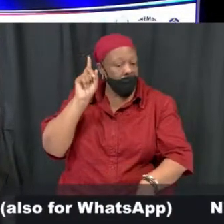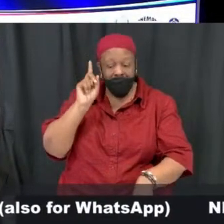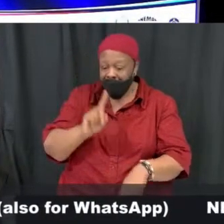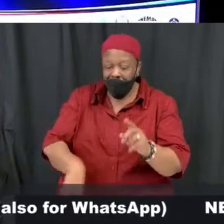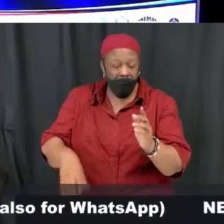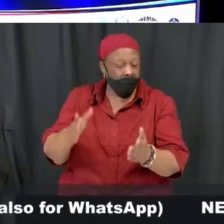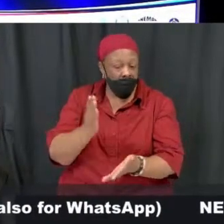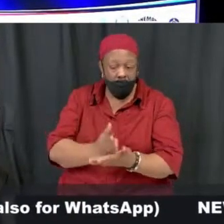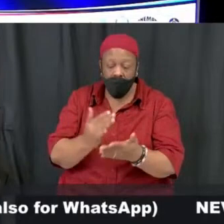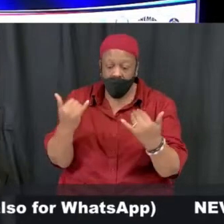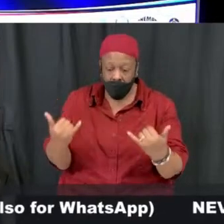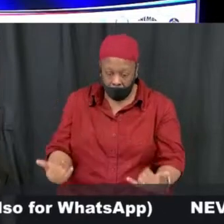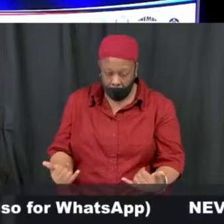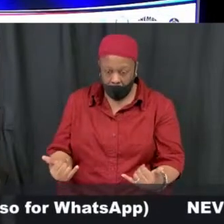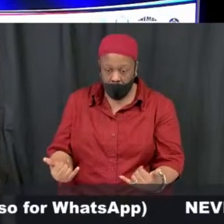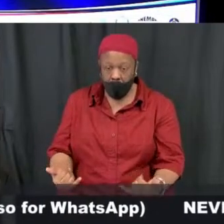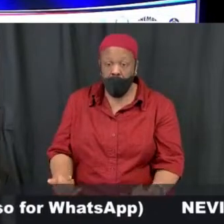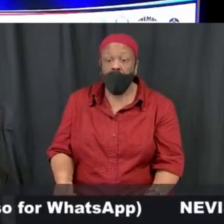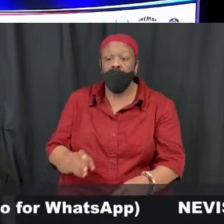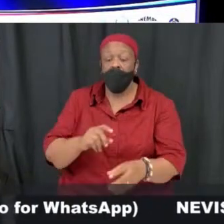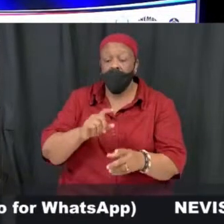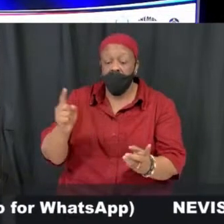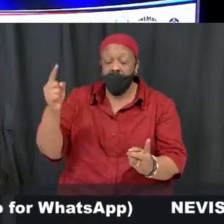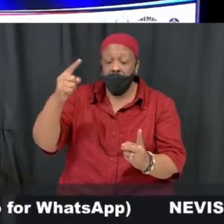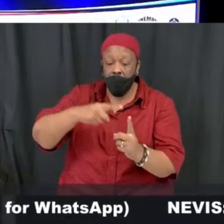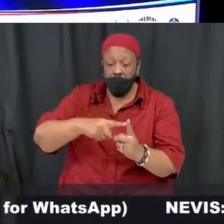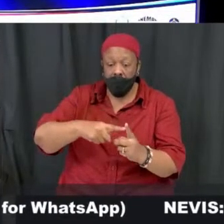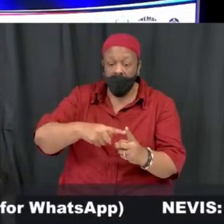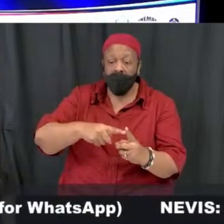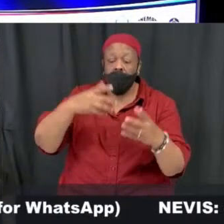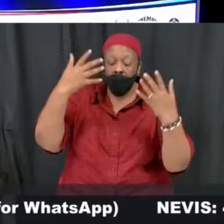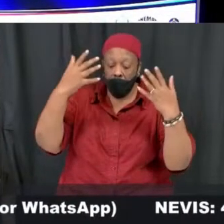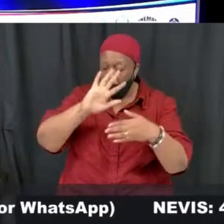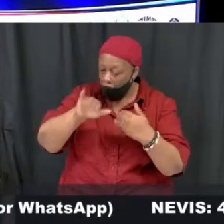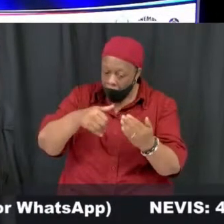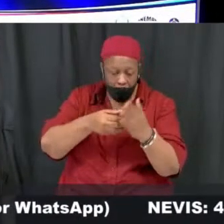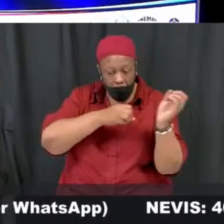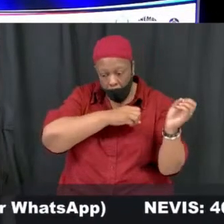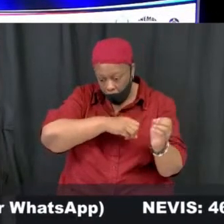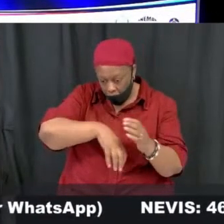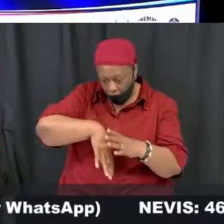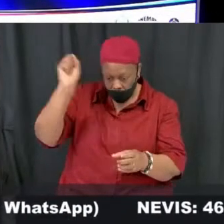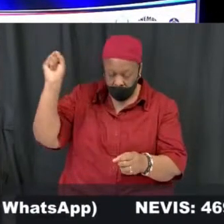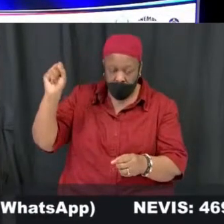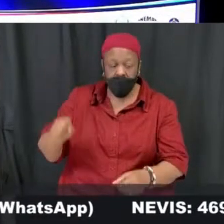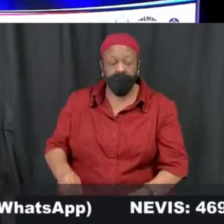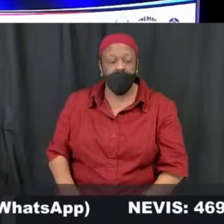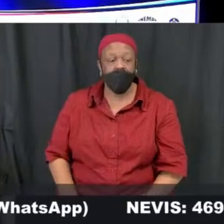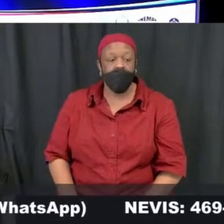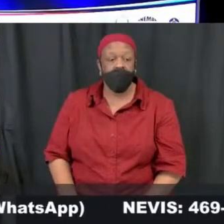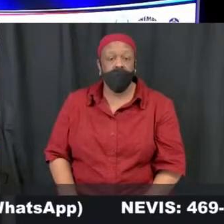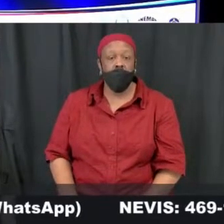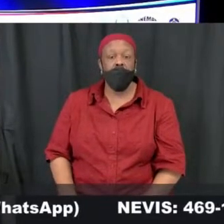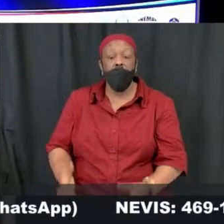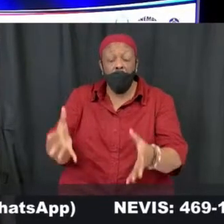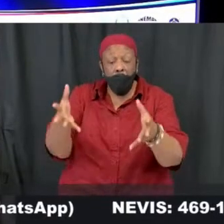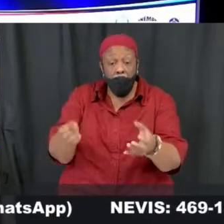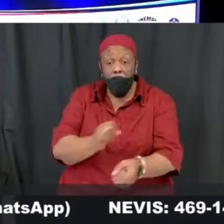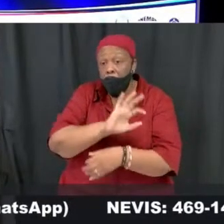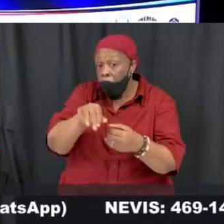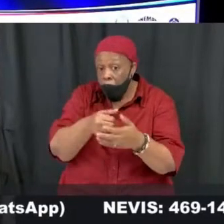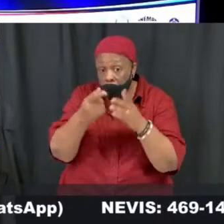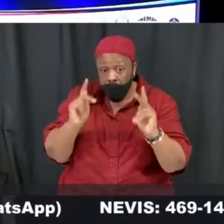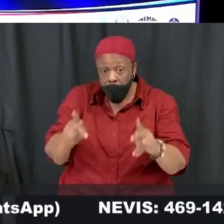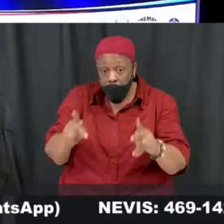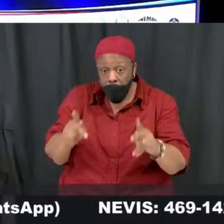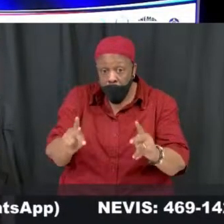our community. I urge those who have not yet been vaccinated to go forward tomorrow and the days after to do so.